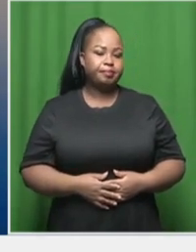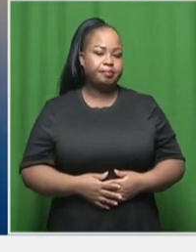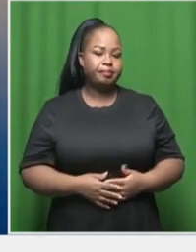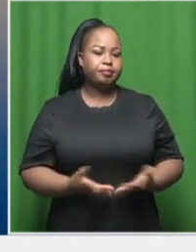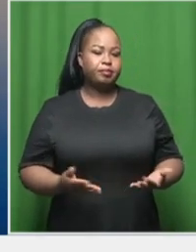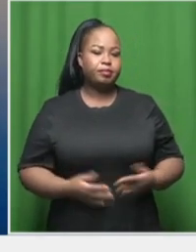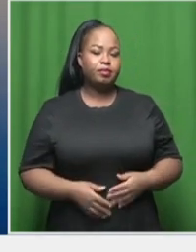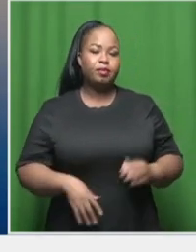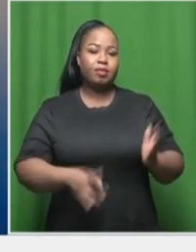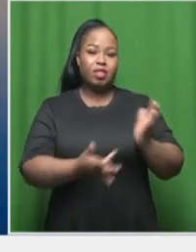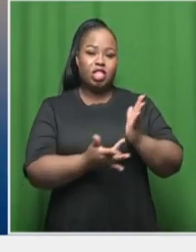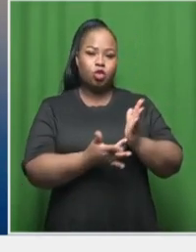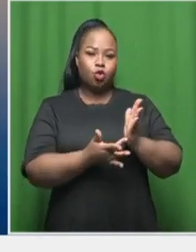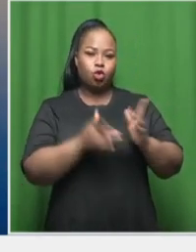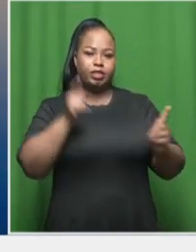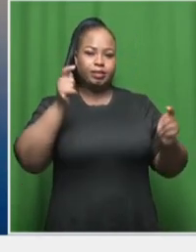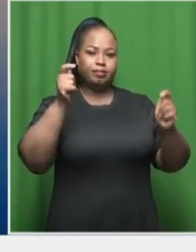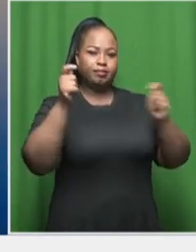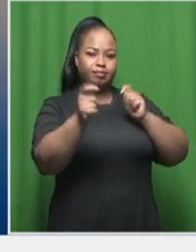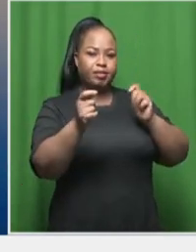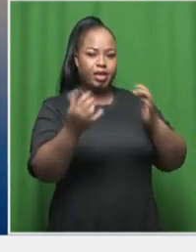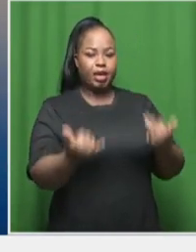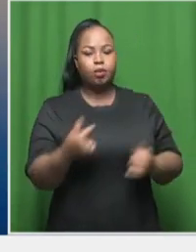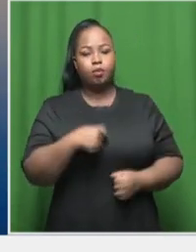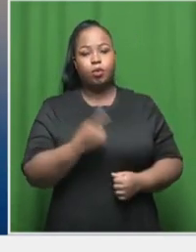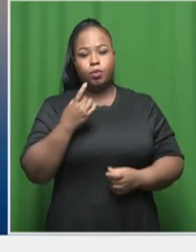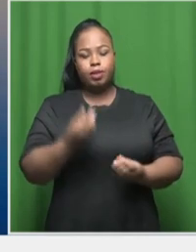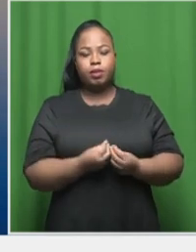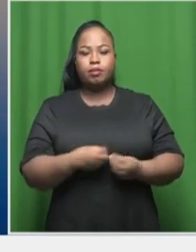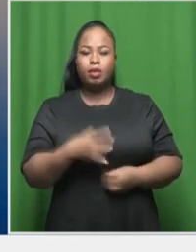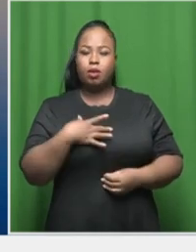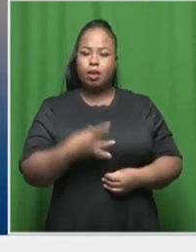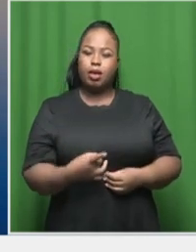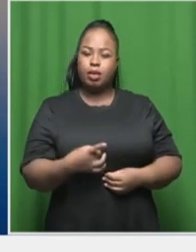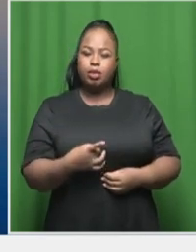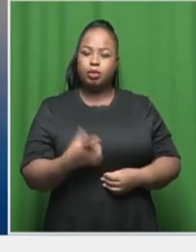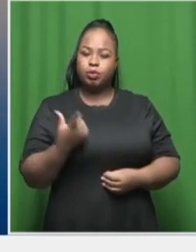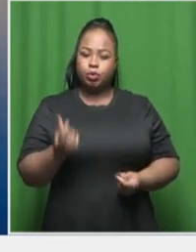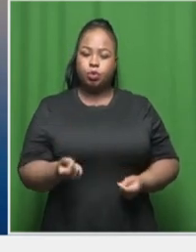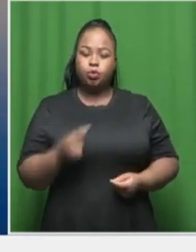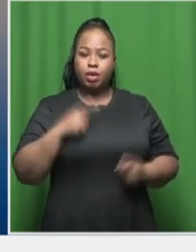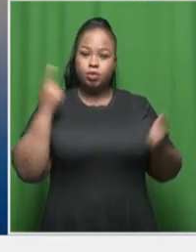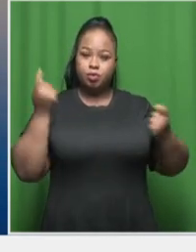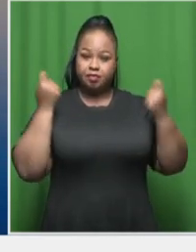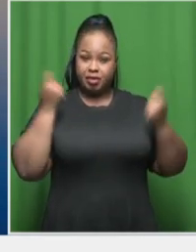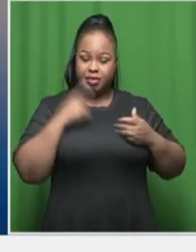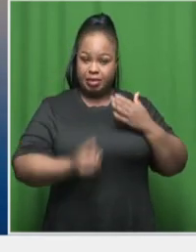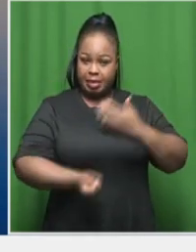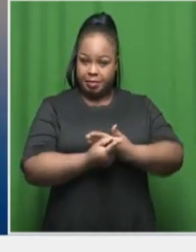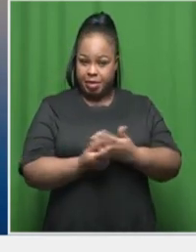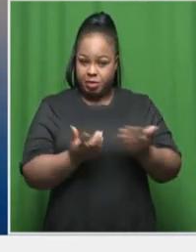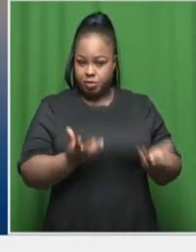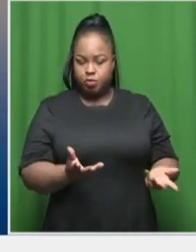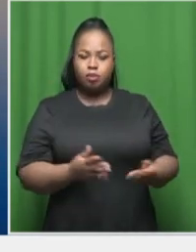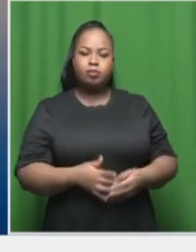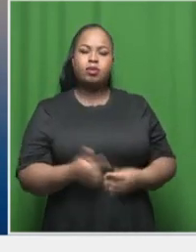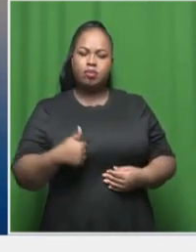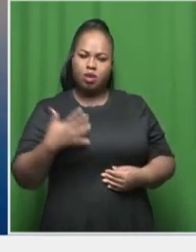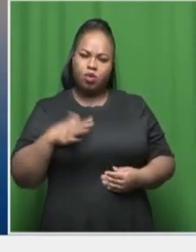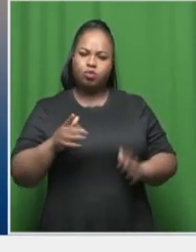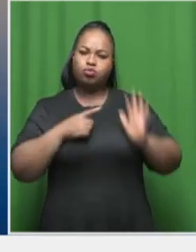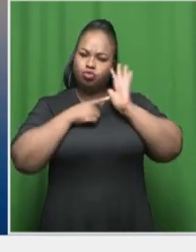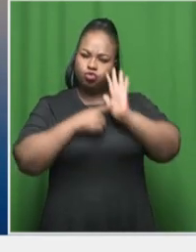With digital migration, we basically, one thing that I would like to have is that as these events are taking place, I also want to showcase